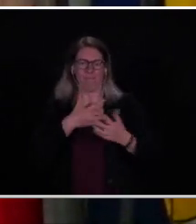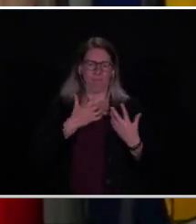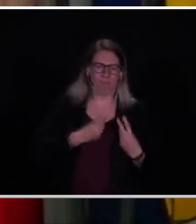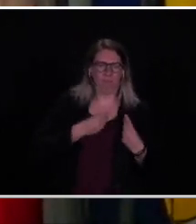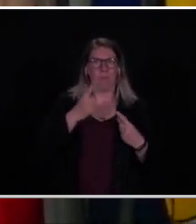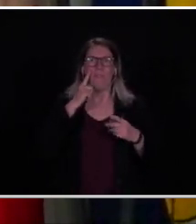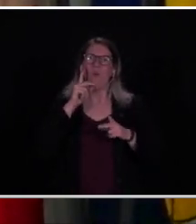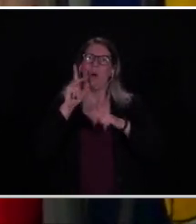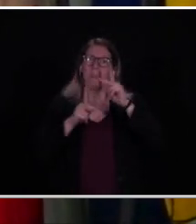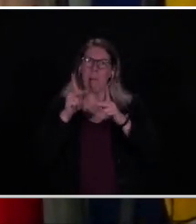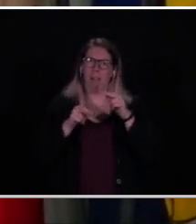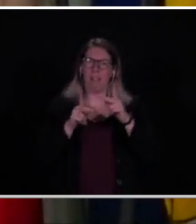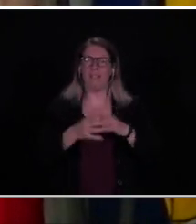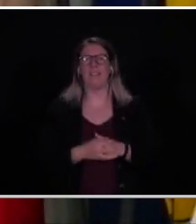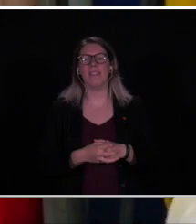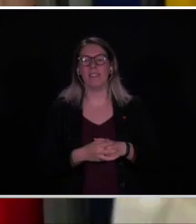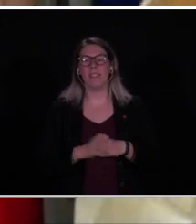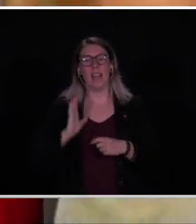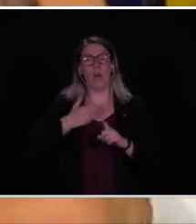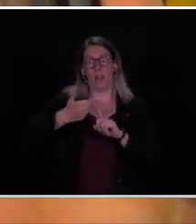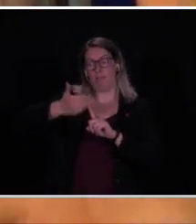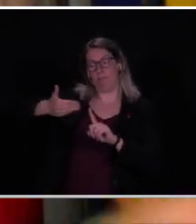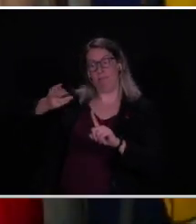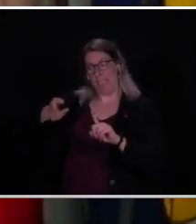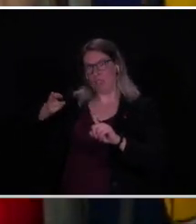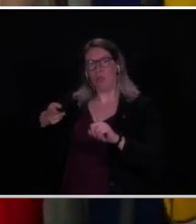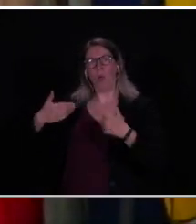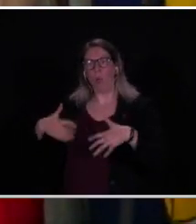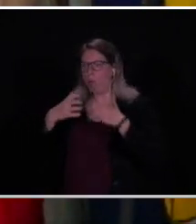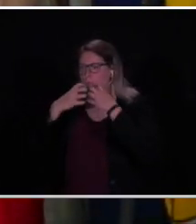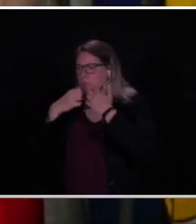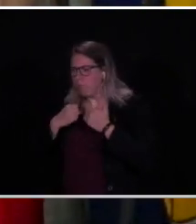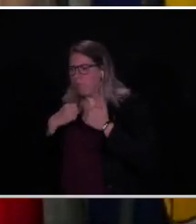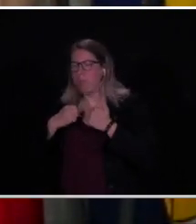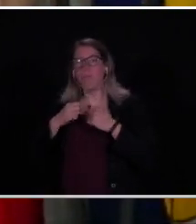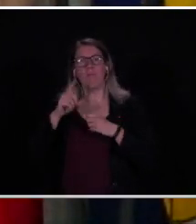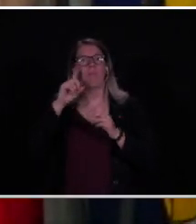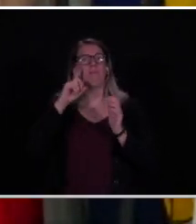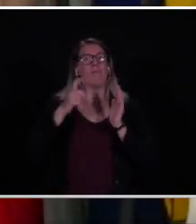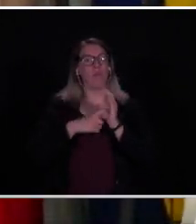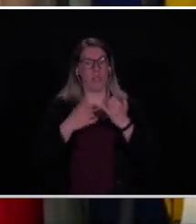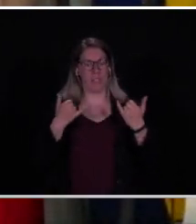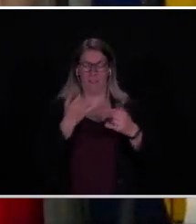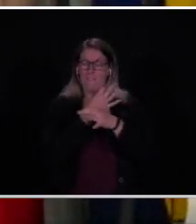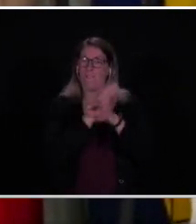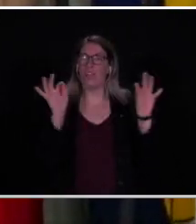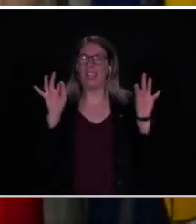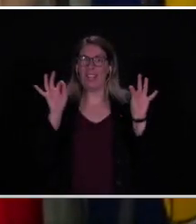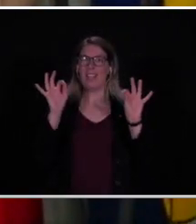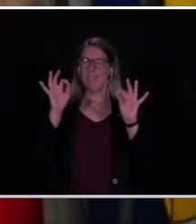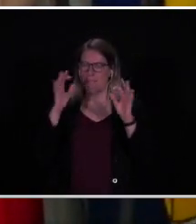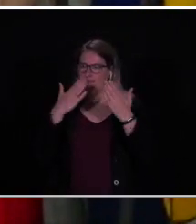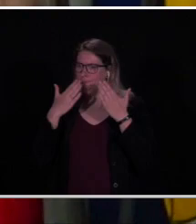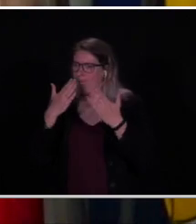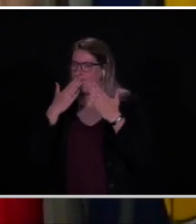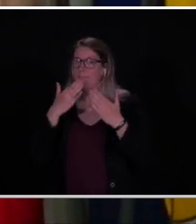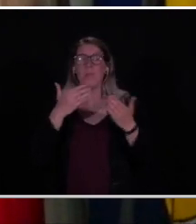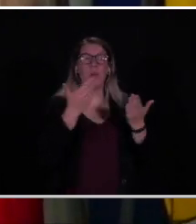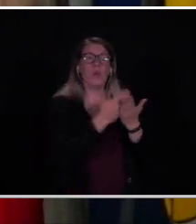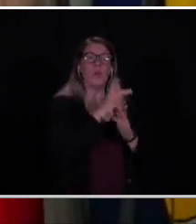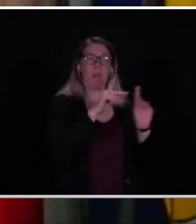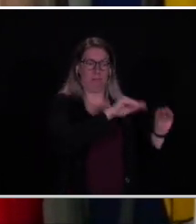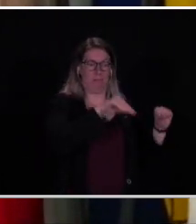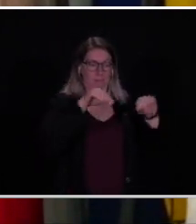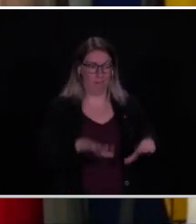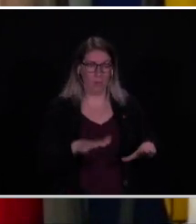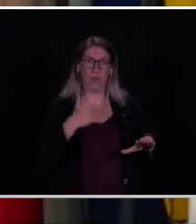community. We treasure our heritage. We appreciate our democratic and free society, and we welcome newcomers to our community who